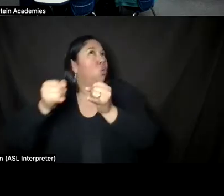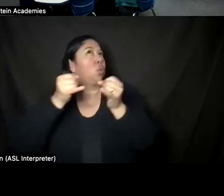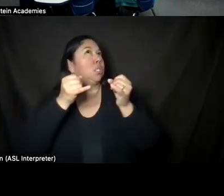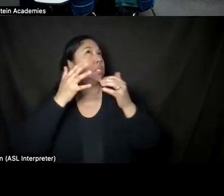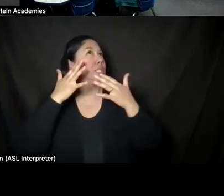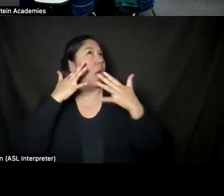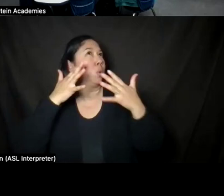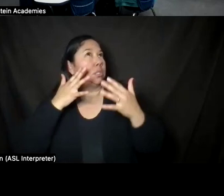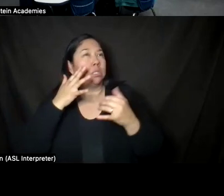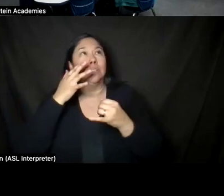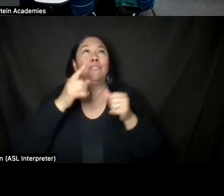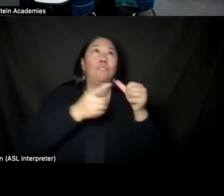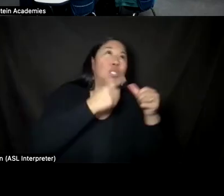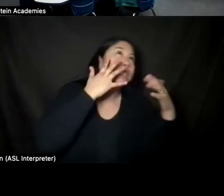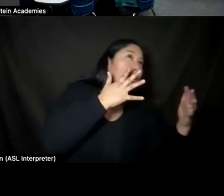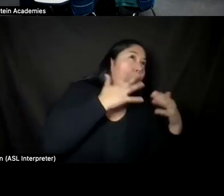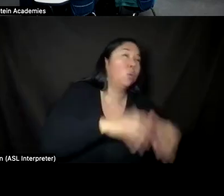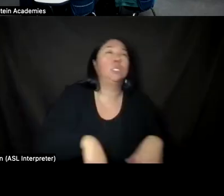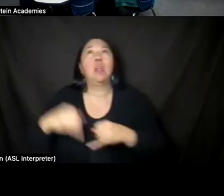the last sound? What's the middle sound?